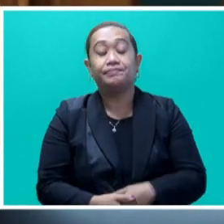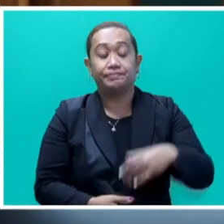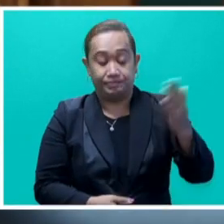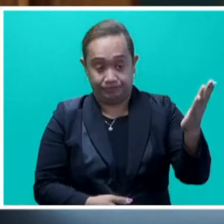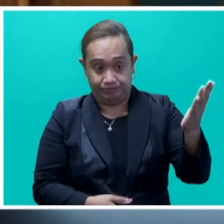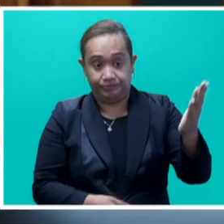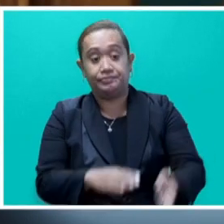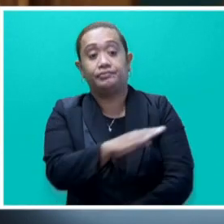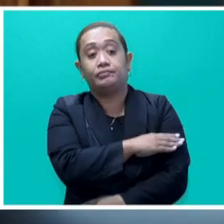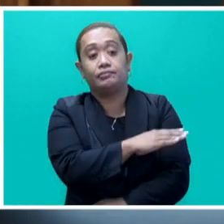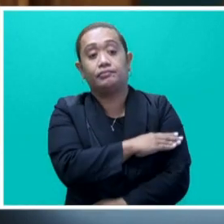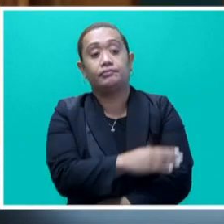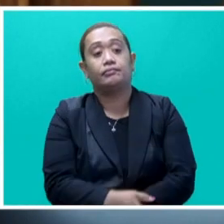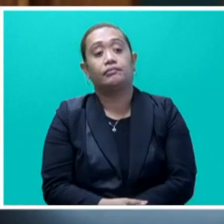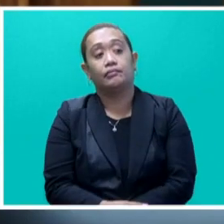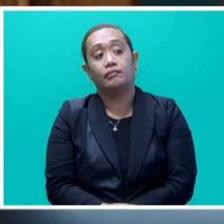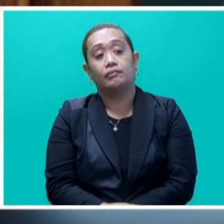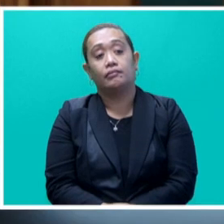She talked about,